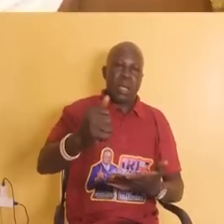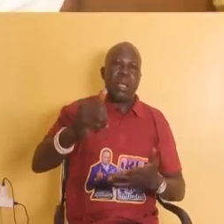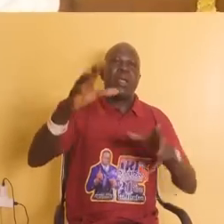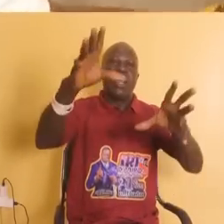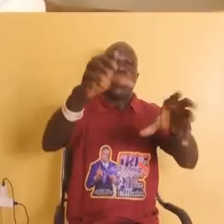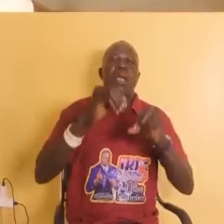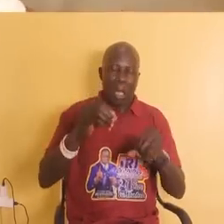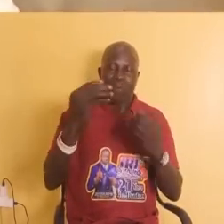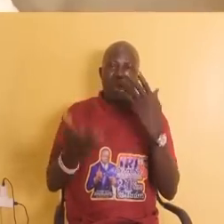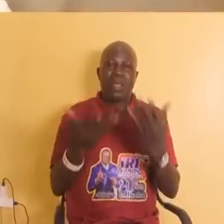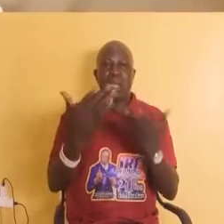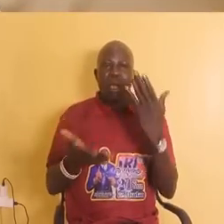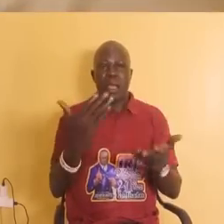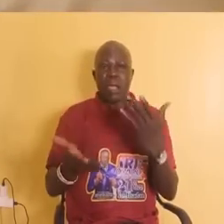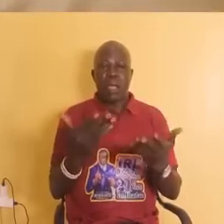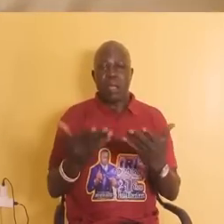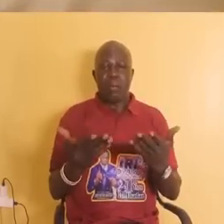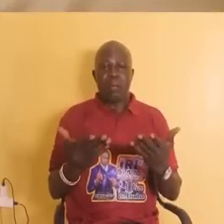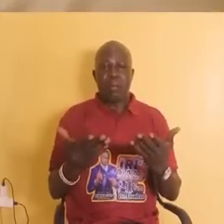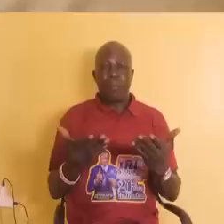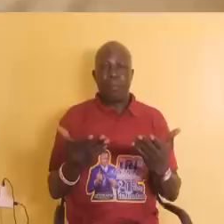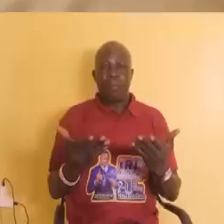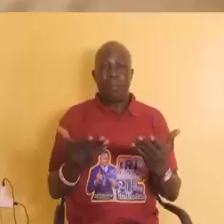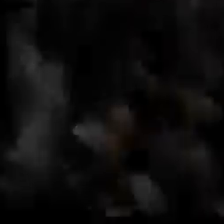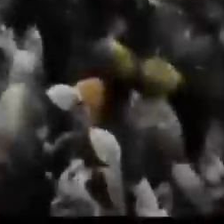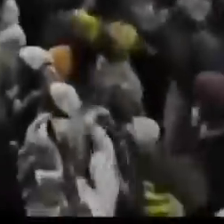authorize. Fire!